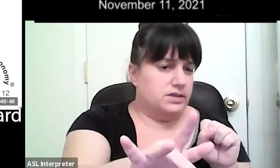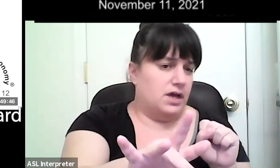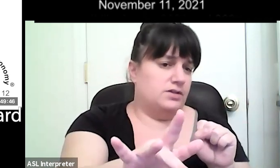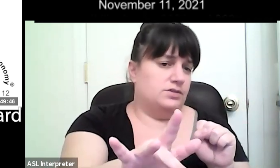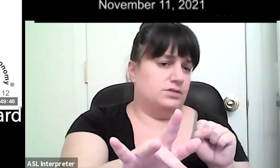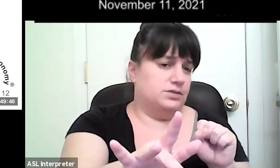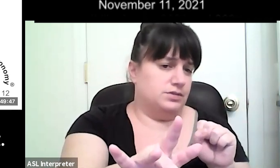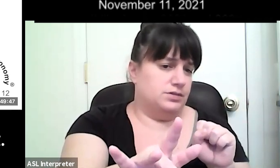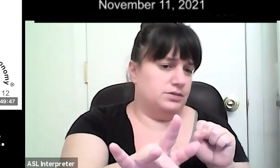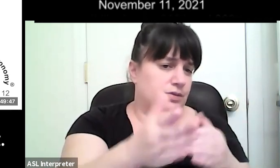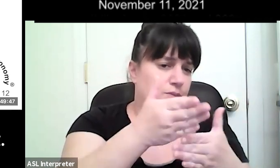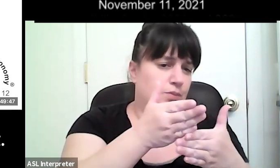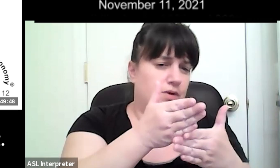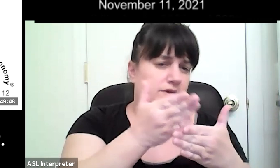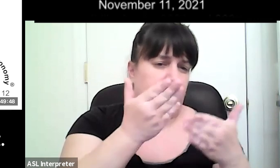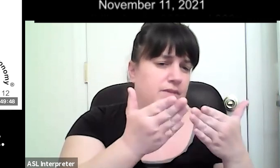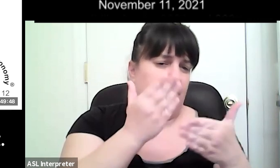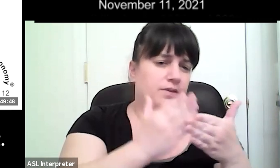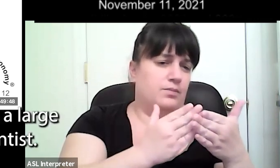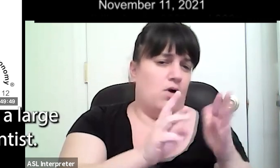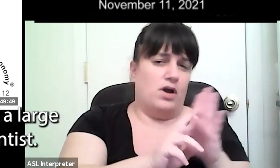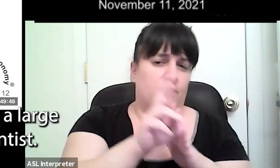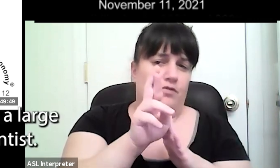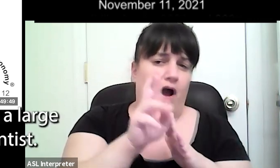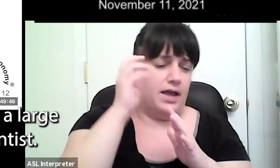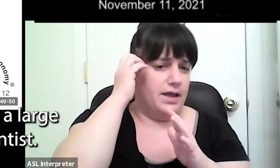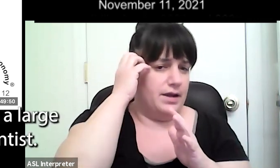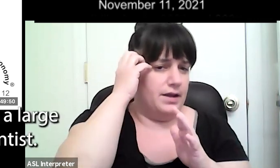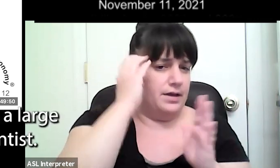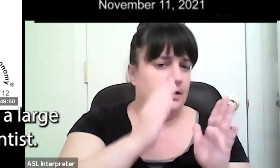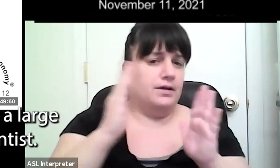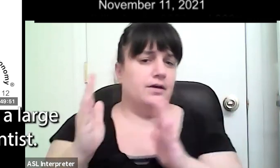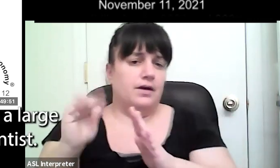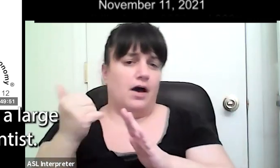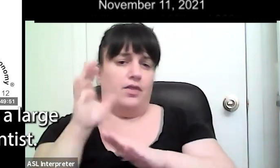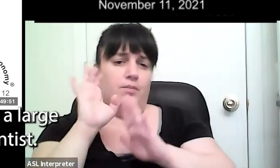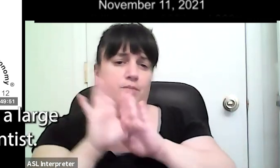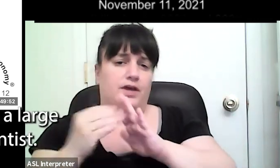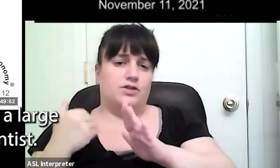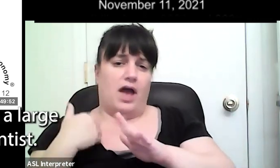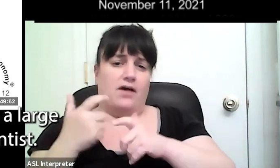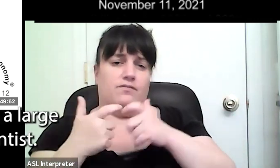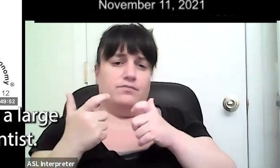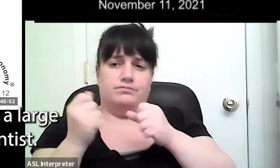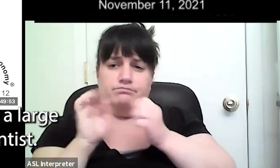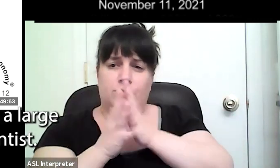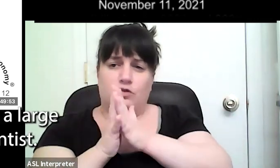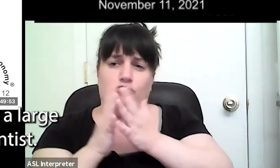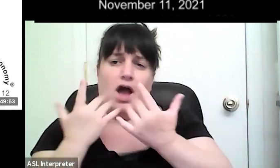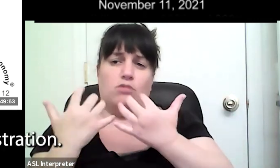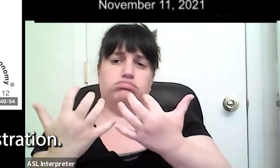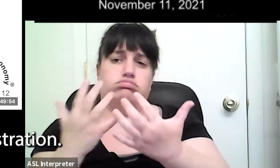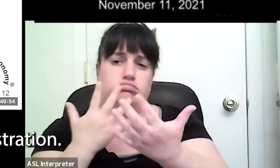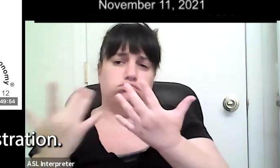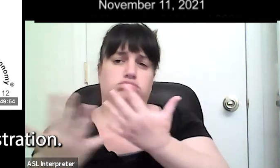a piece of wood. It might be part of a rocket. And on the other picture, there's a large crowd gathered around a